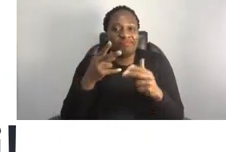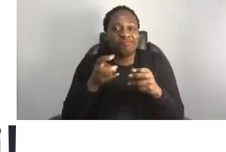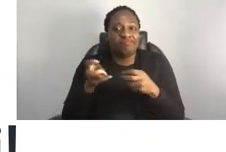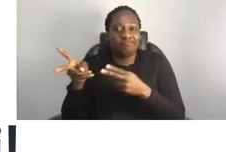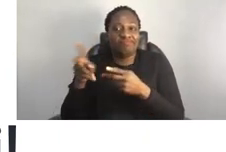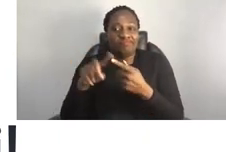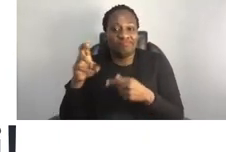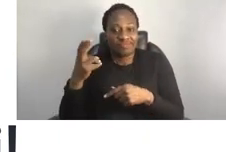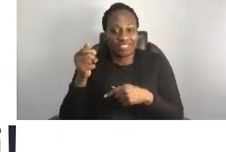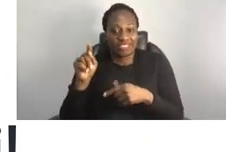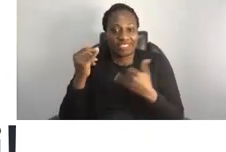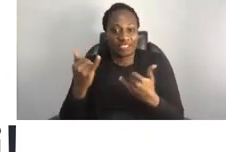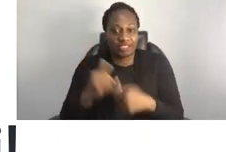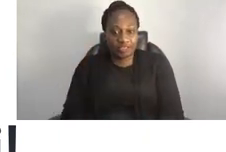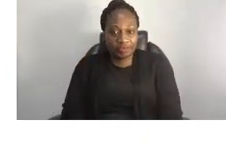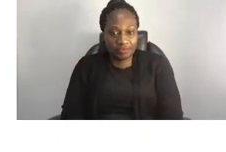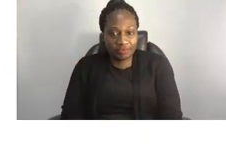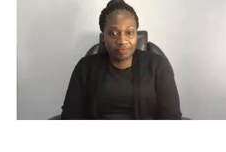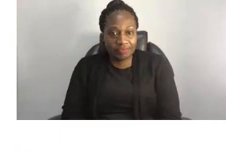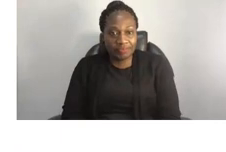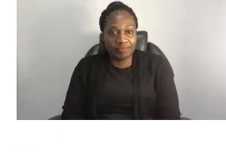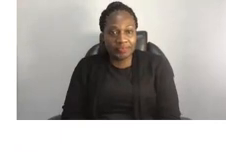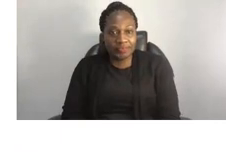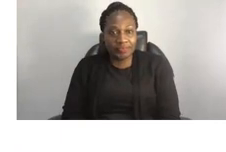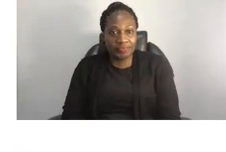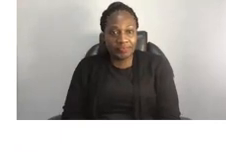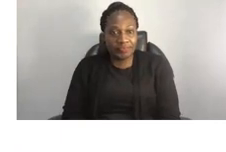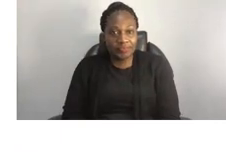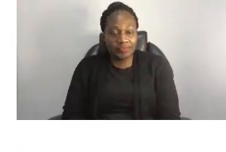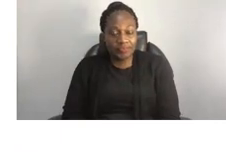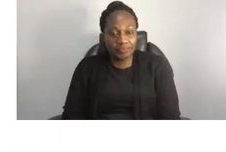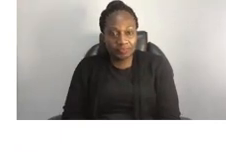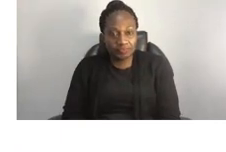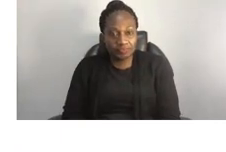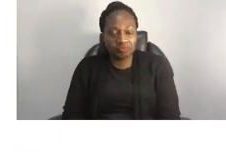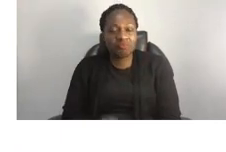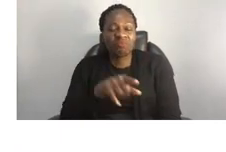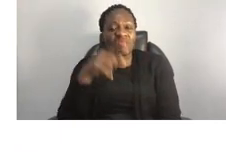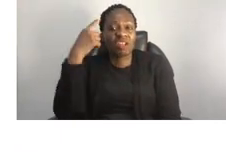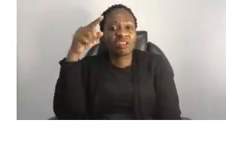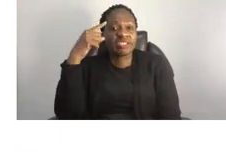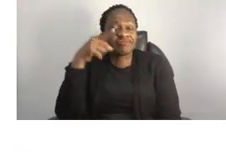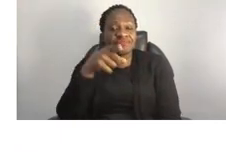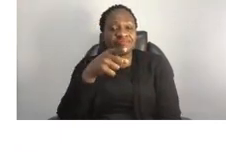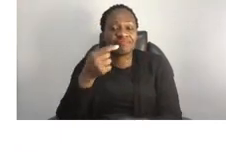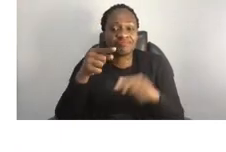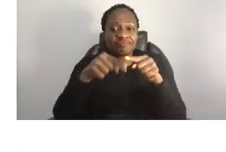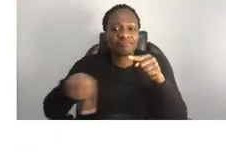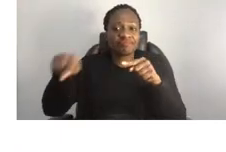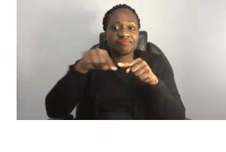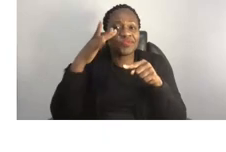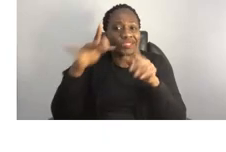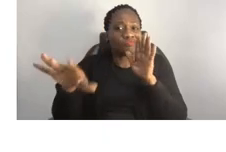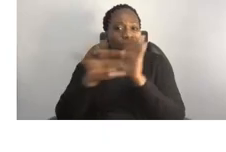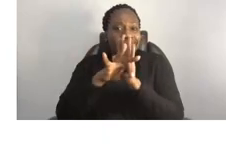So So why did we choose to do a learning circle?